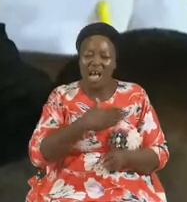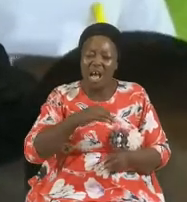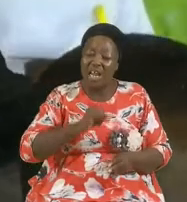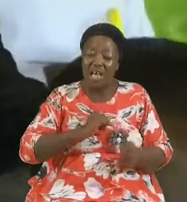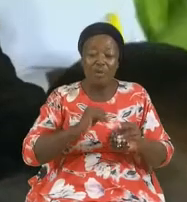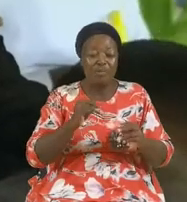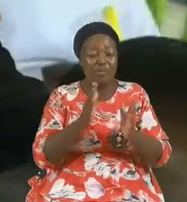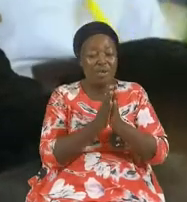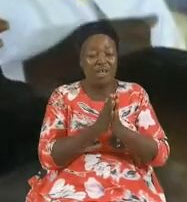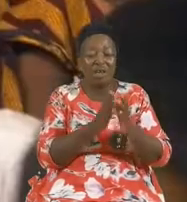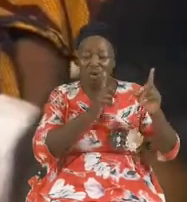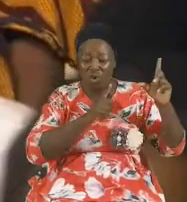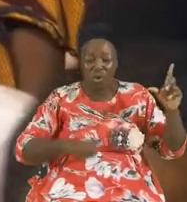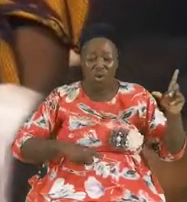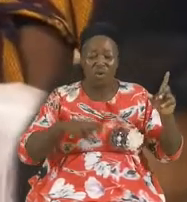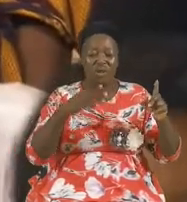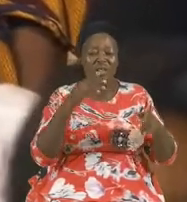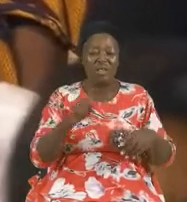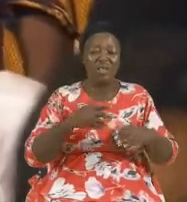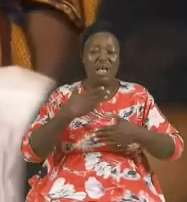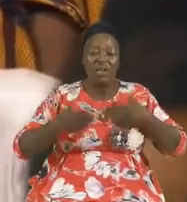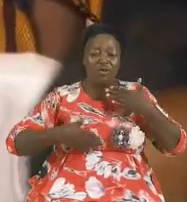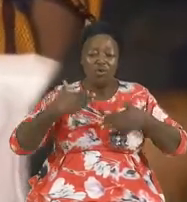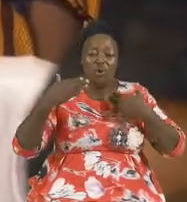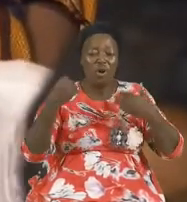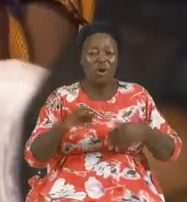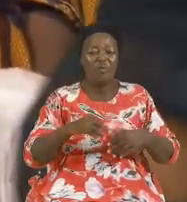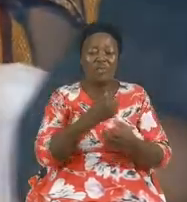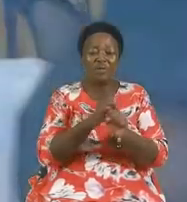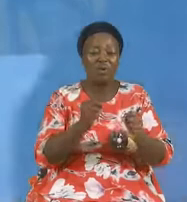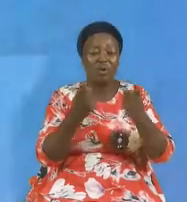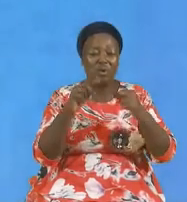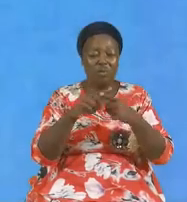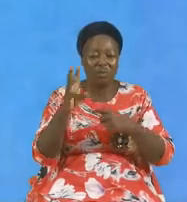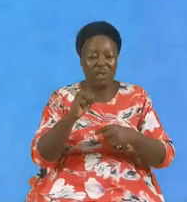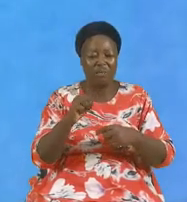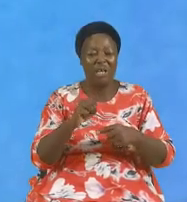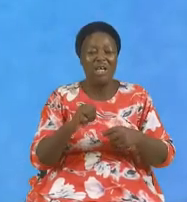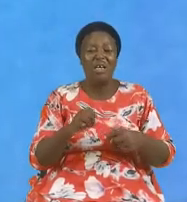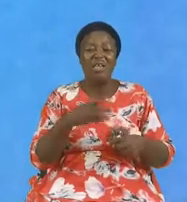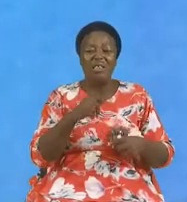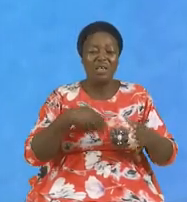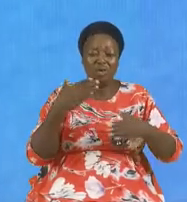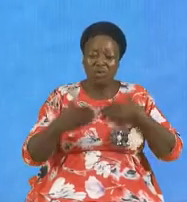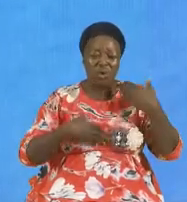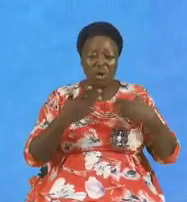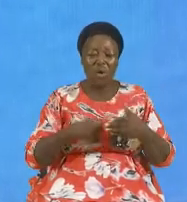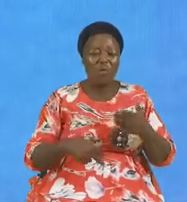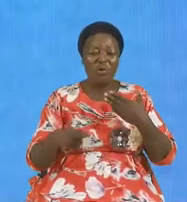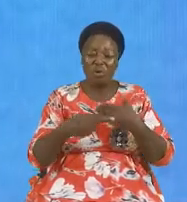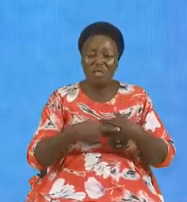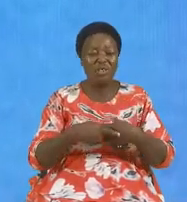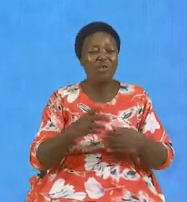in Jesus' name. Amen. And I pray, Lord, the joy of salvation will come to them. The joy